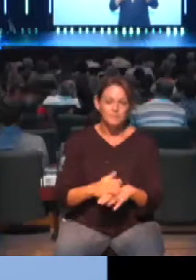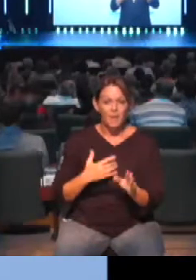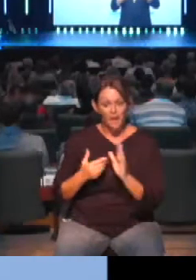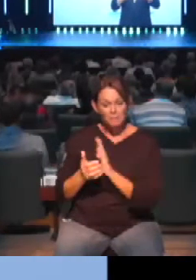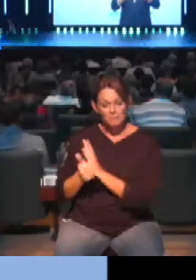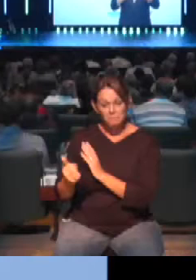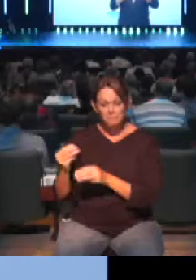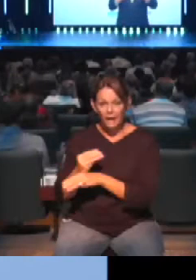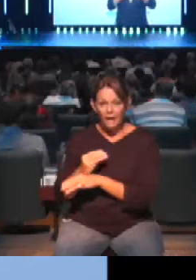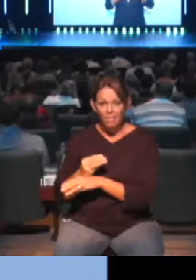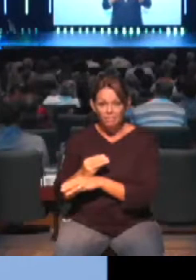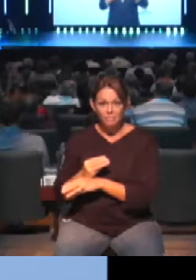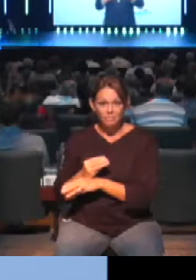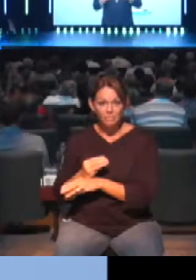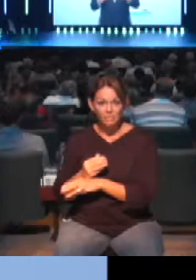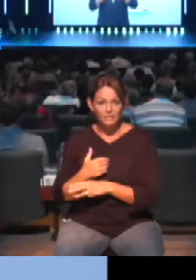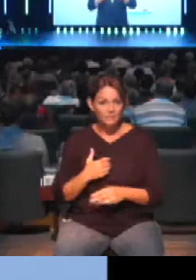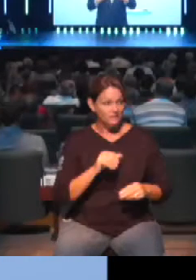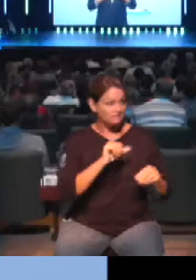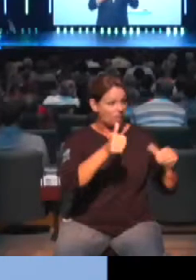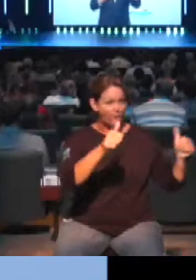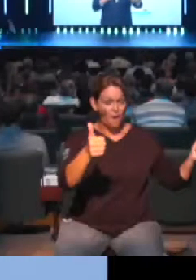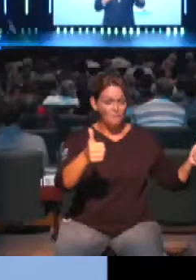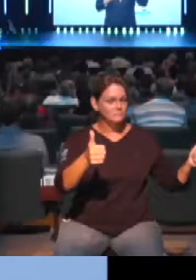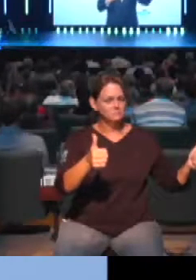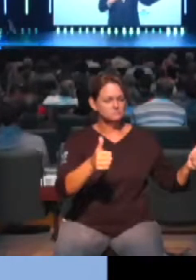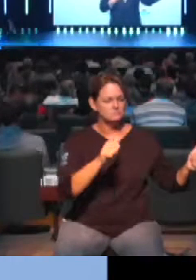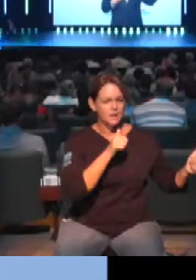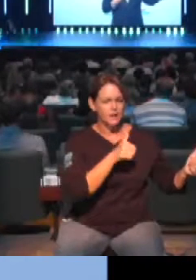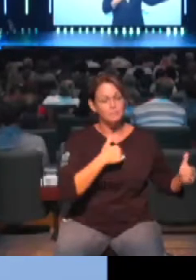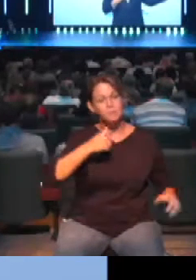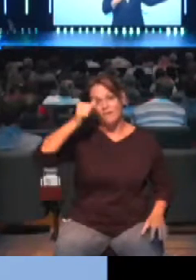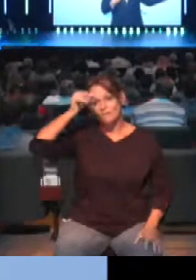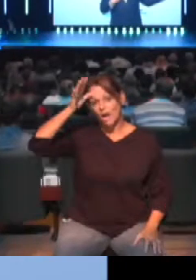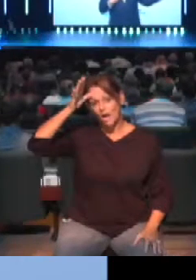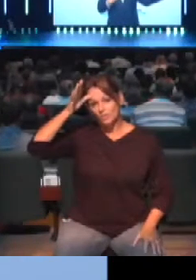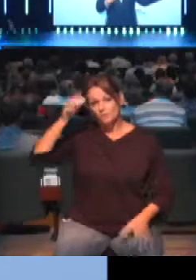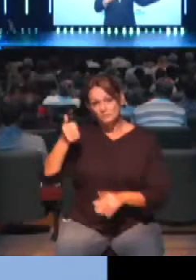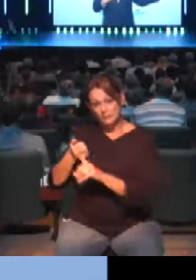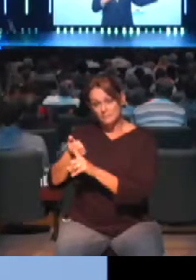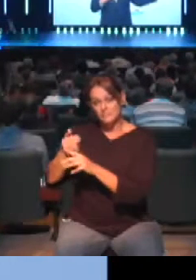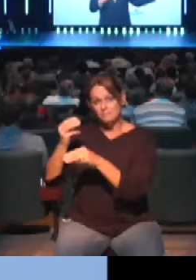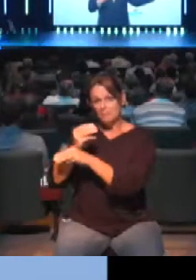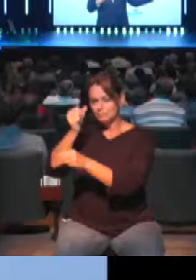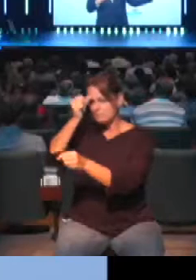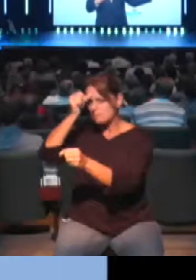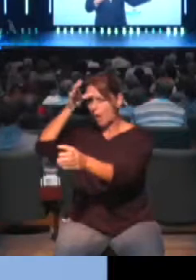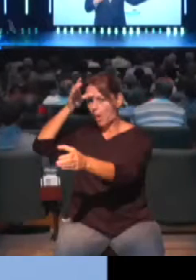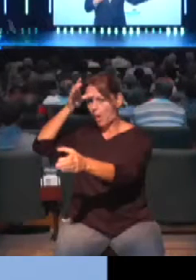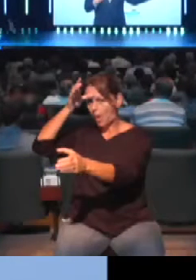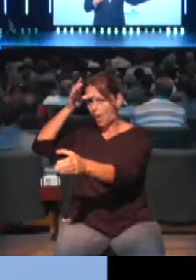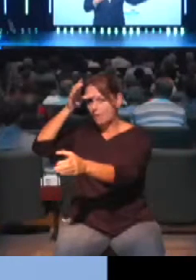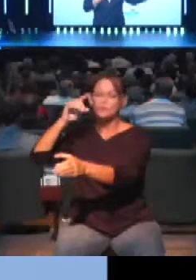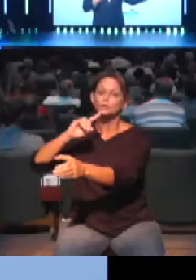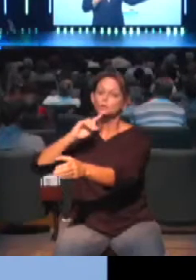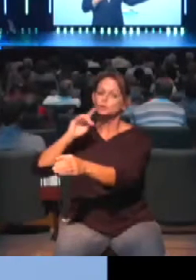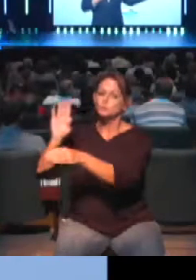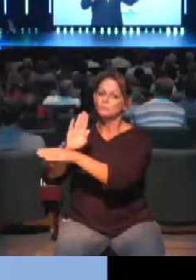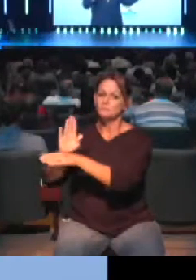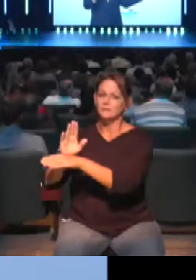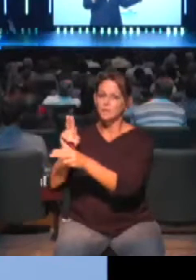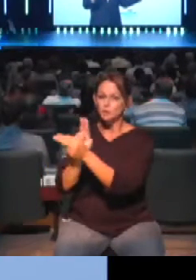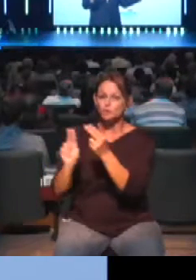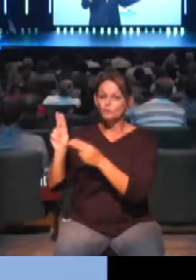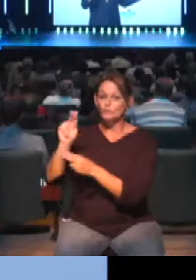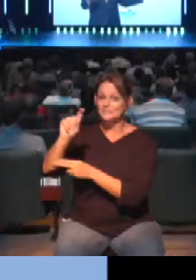good at a lot of things, I'm really not, but I'm really good at math. My father is actually a mathematical genius. Certified by the University of